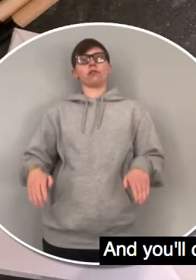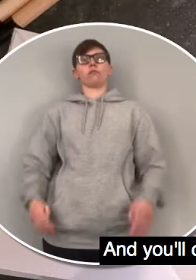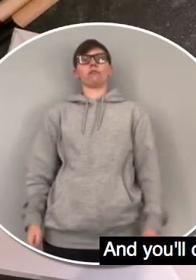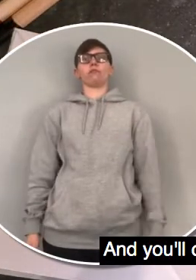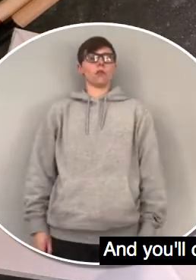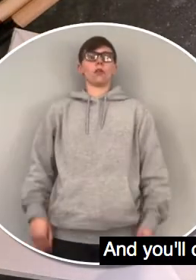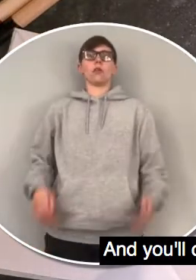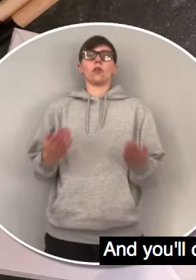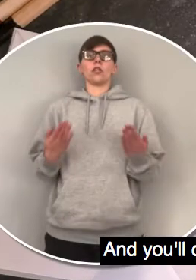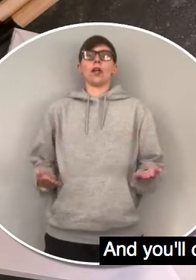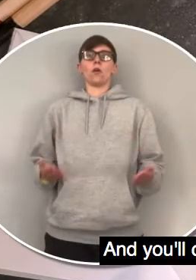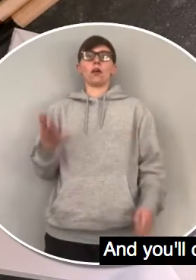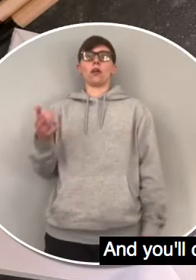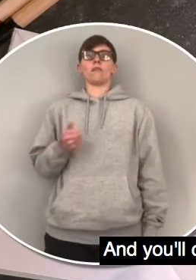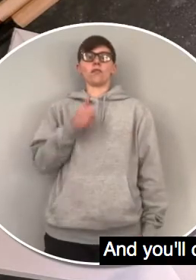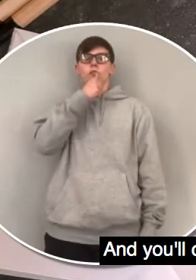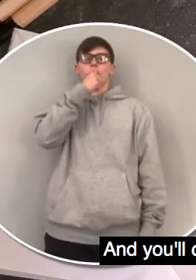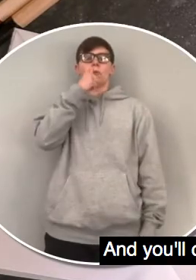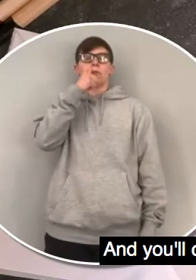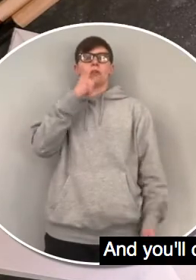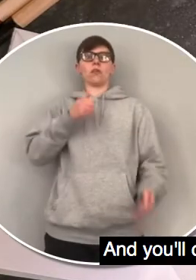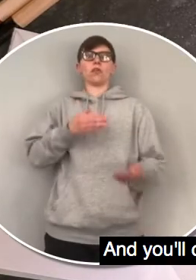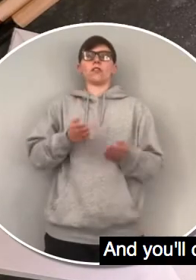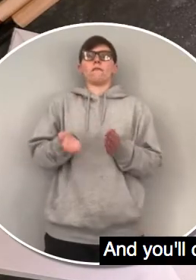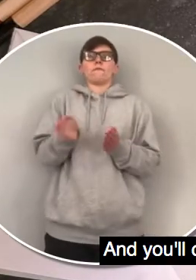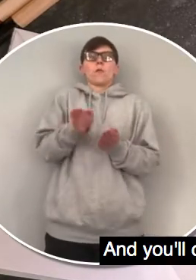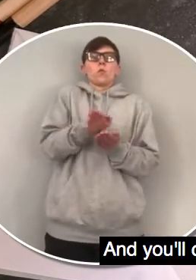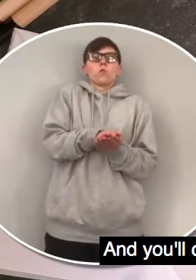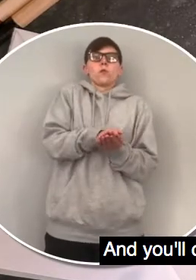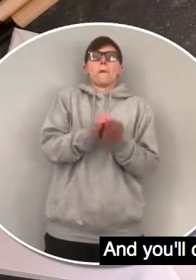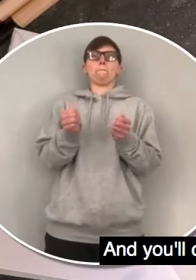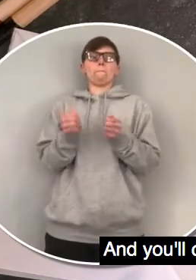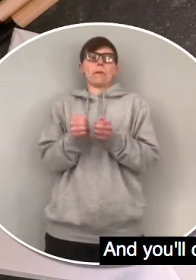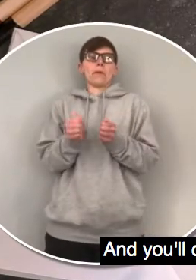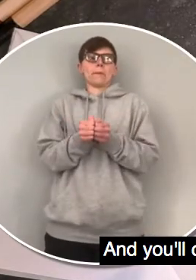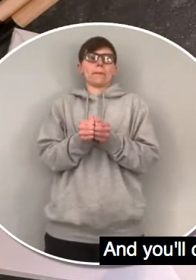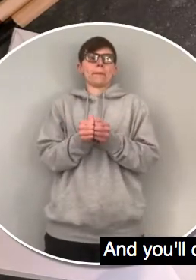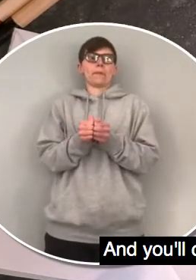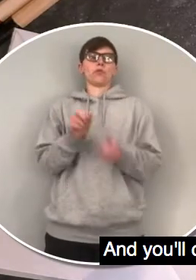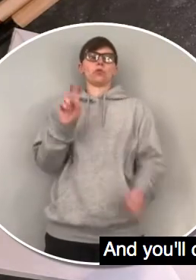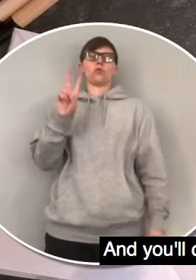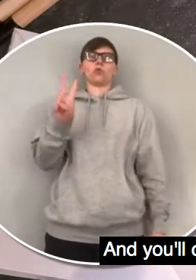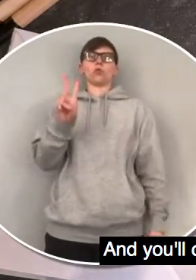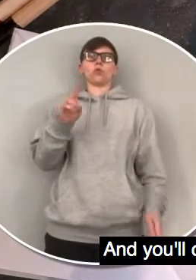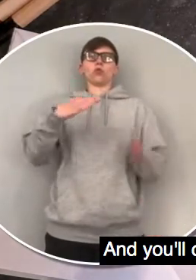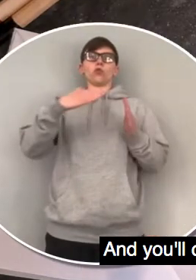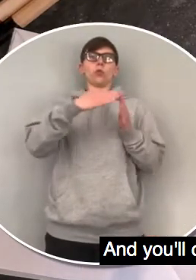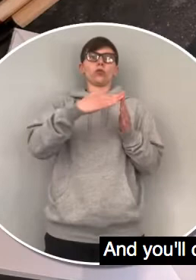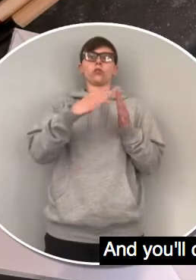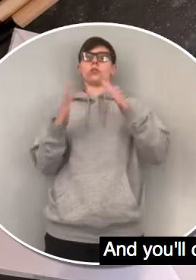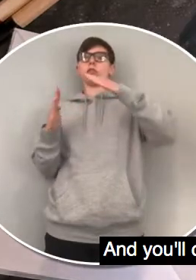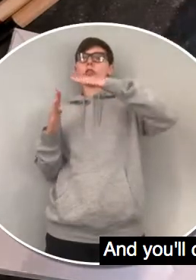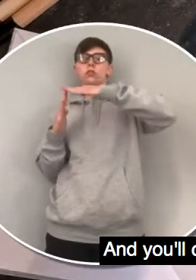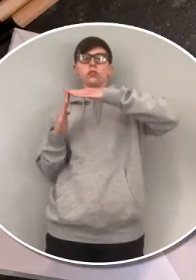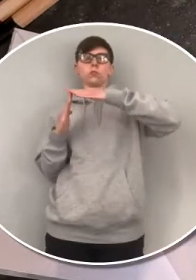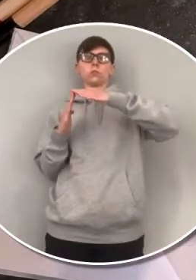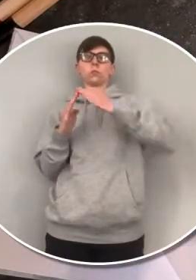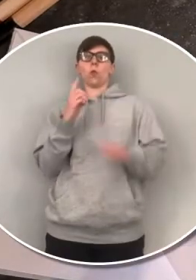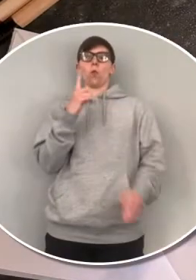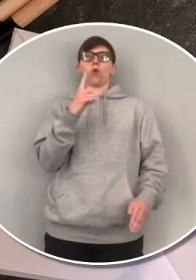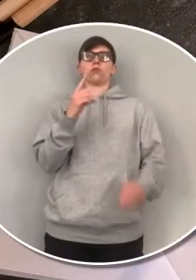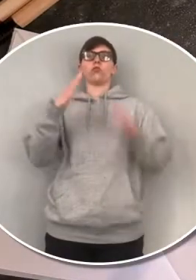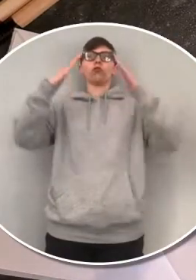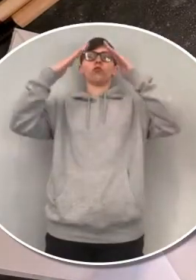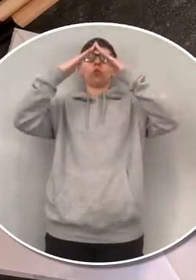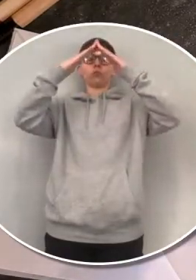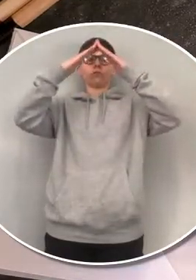And you will do a much better job at neatly cutting the paper, I am sure.